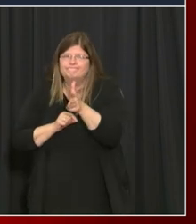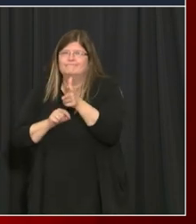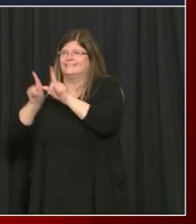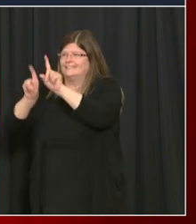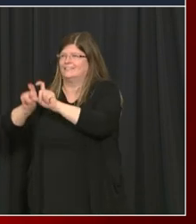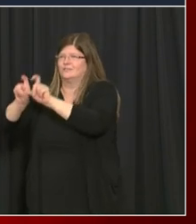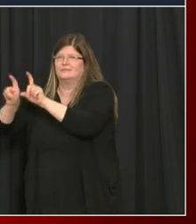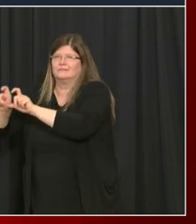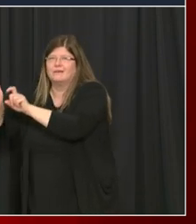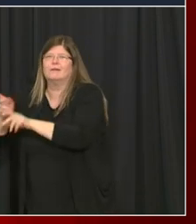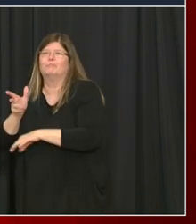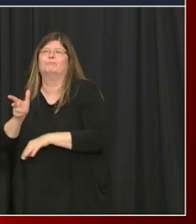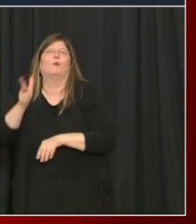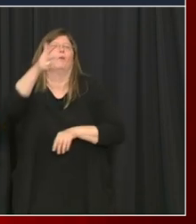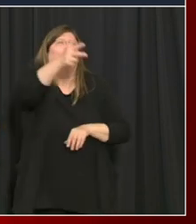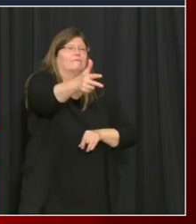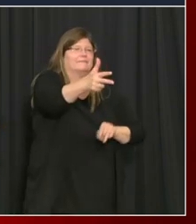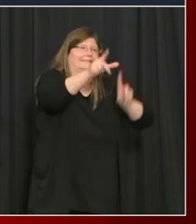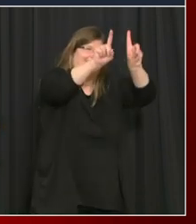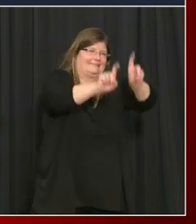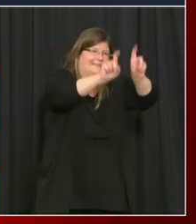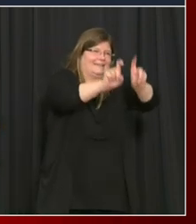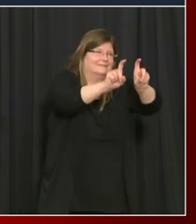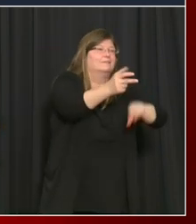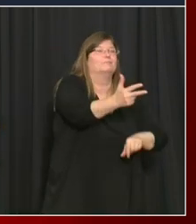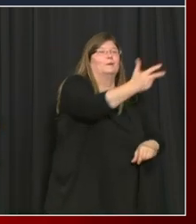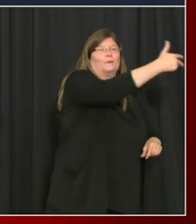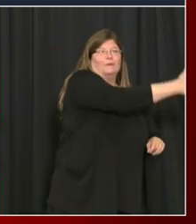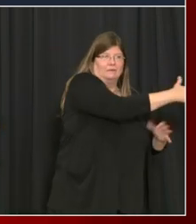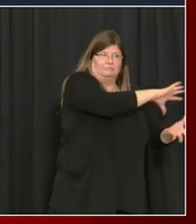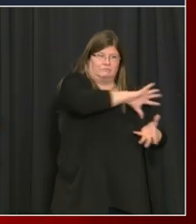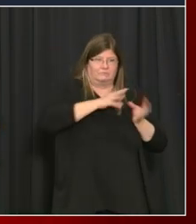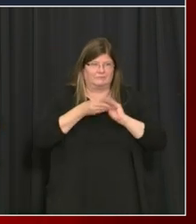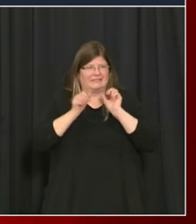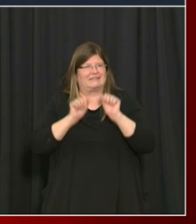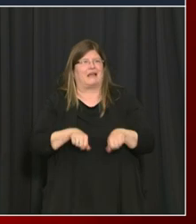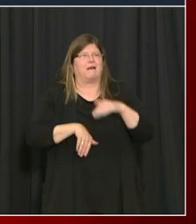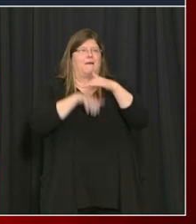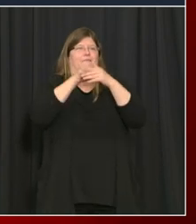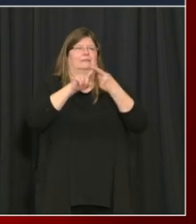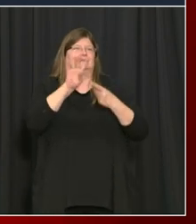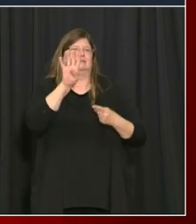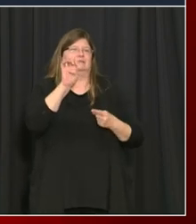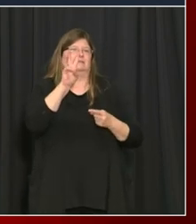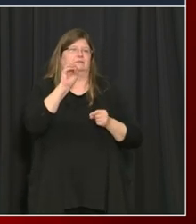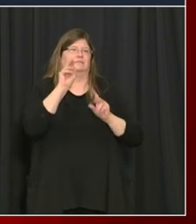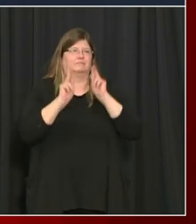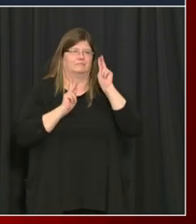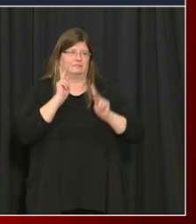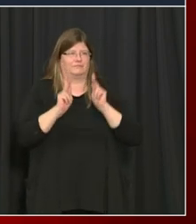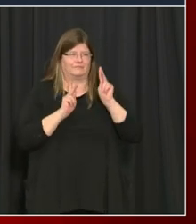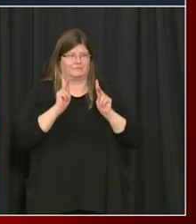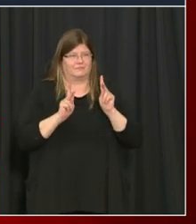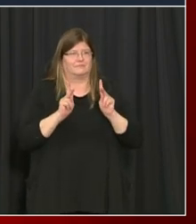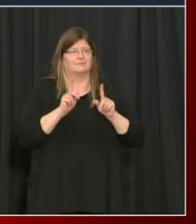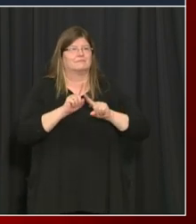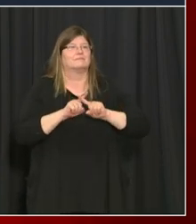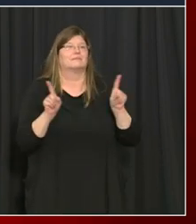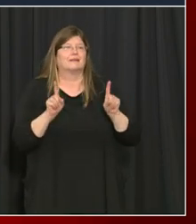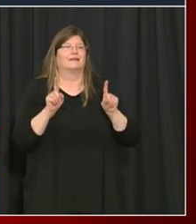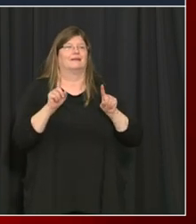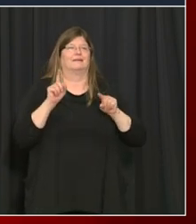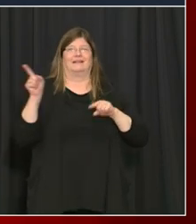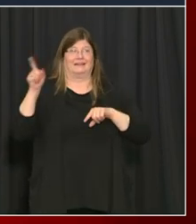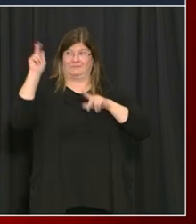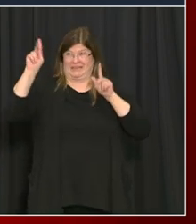of an experiment, in other words, of trying to get testing to people who are least likely to be able to either get to their doctor or get